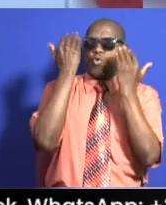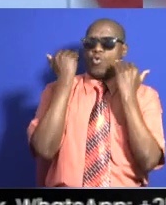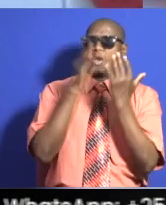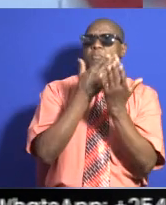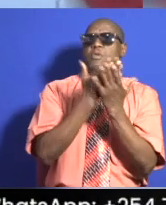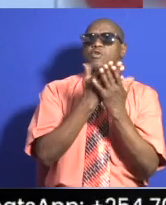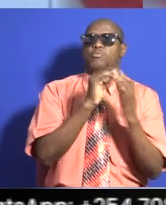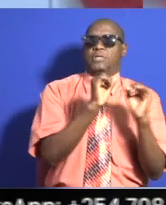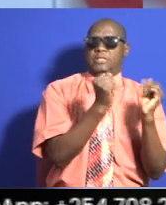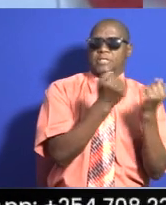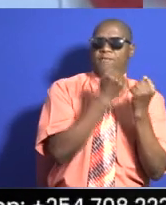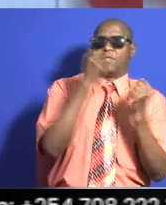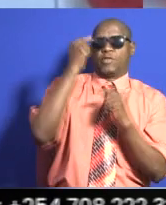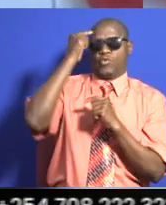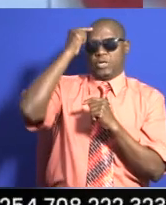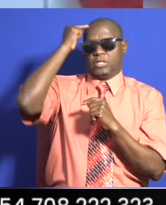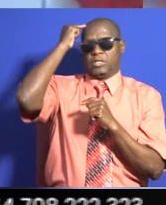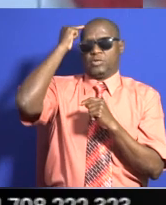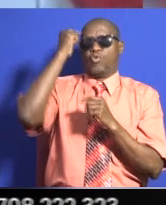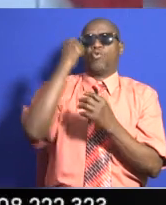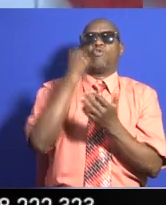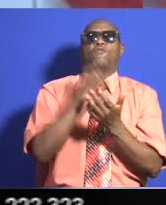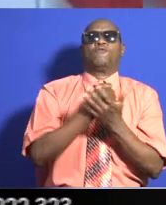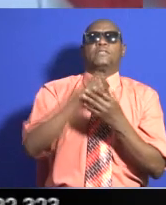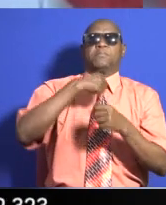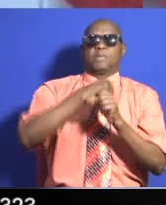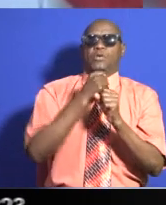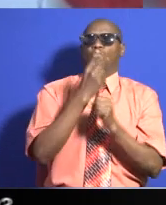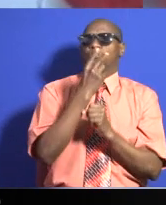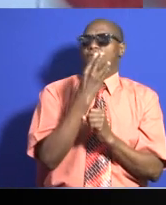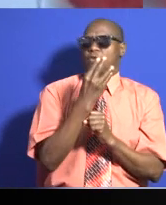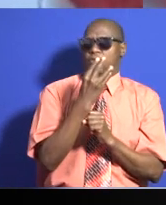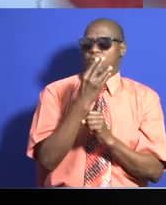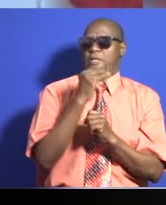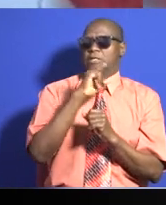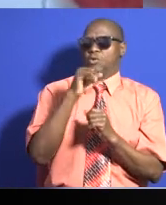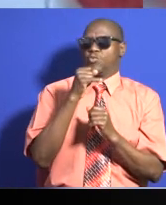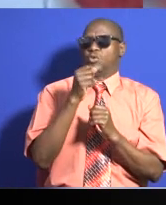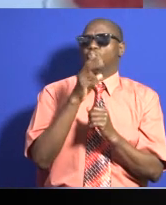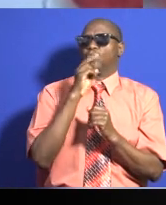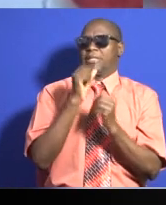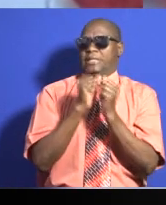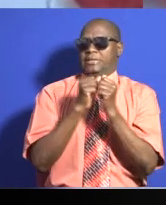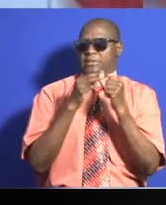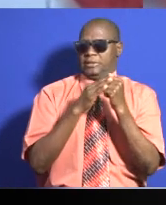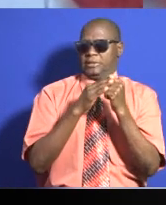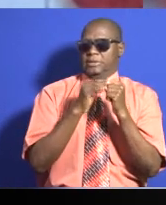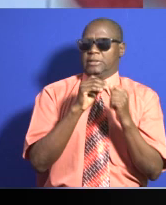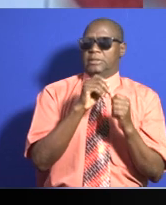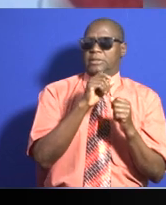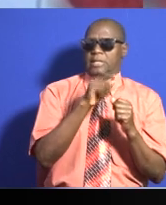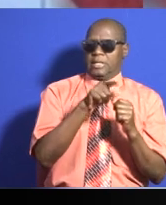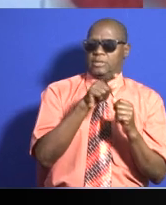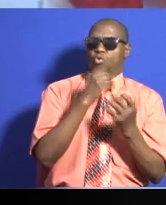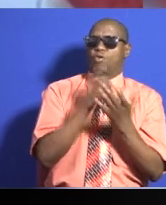preserved the original office created on 24th January 2018. Once that office was